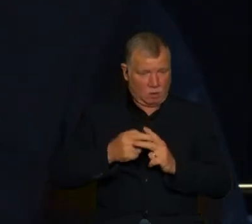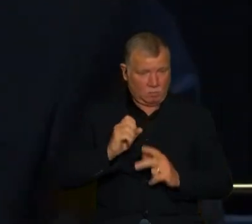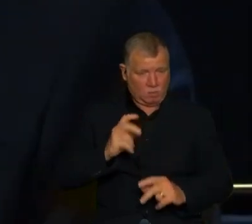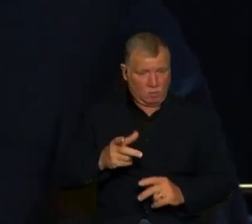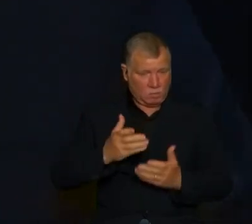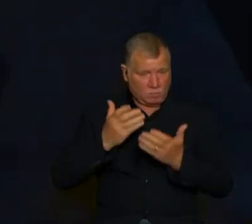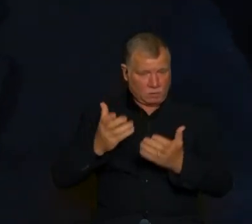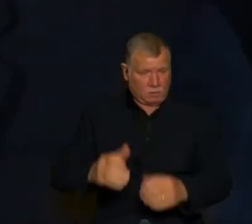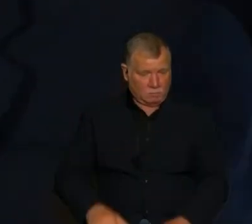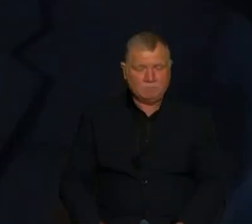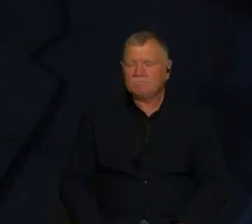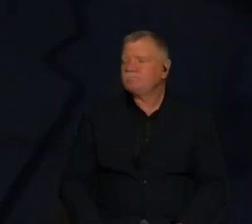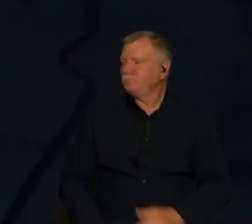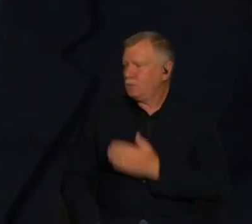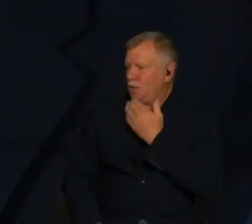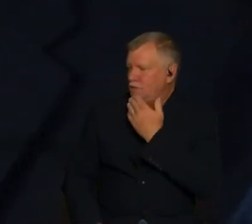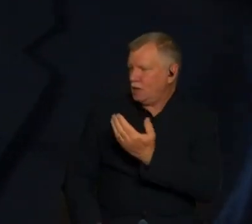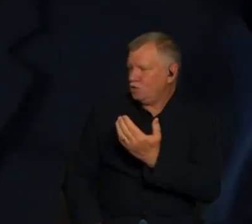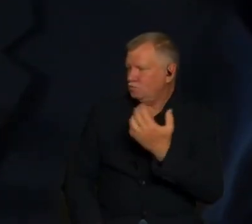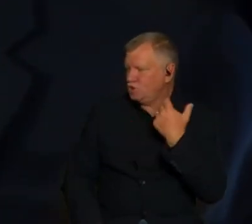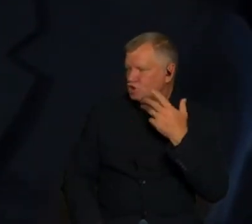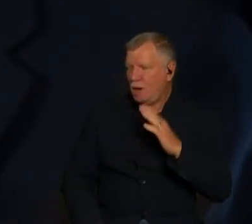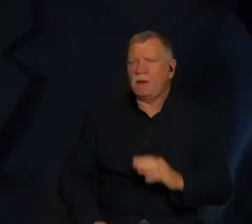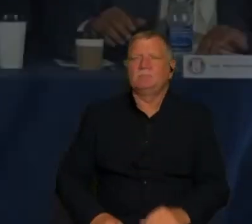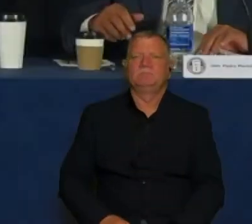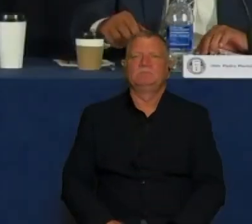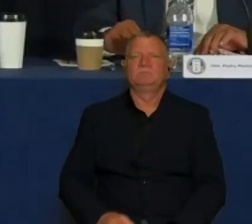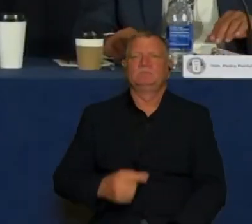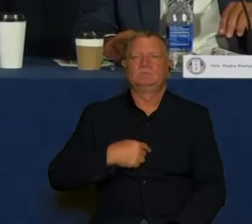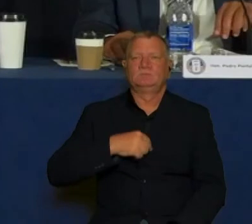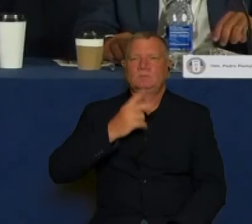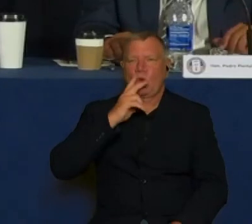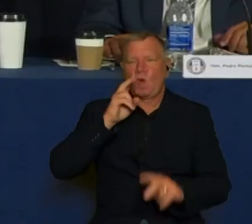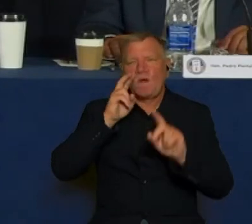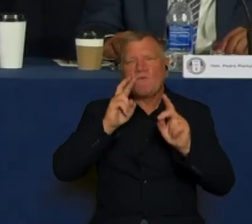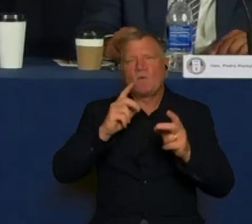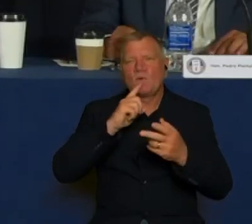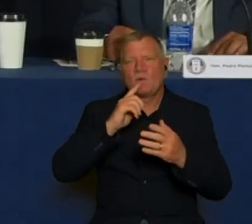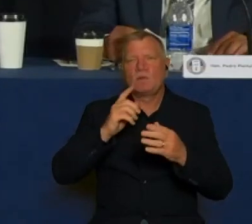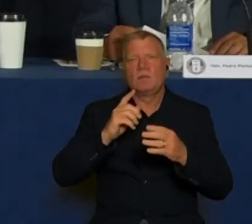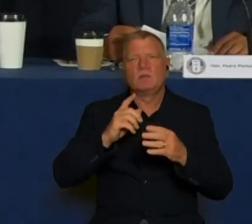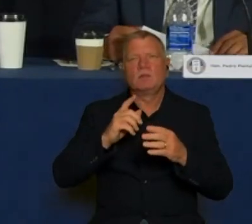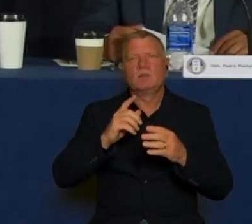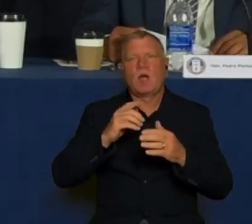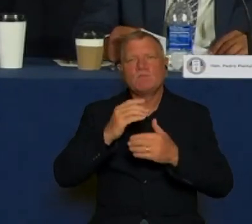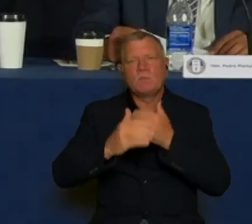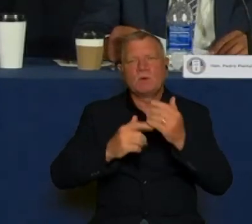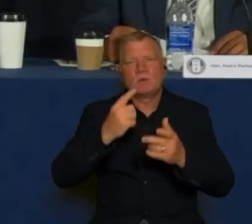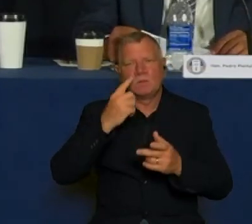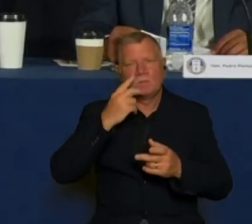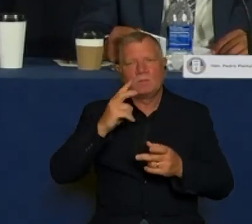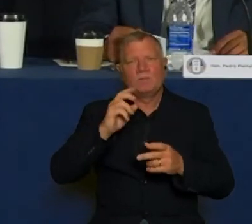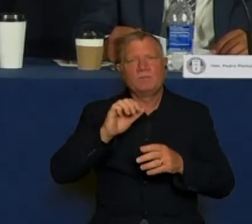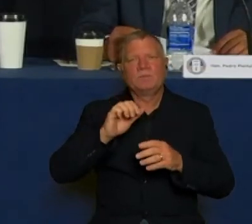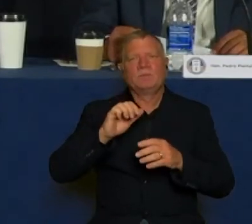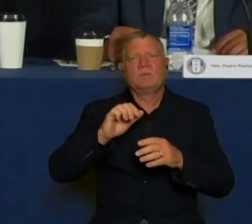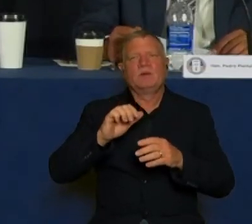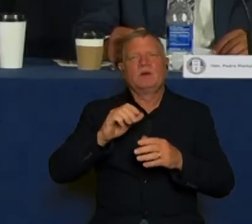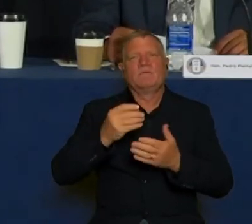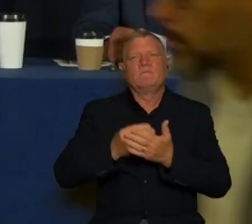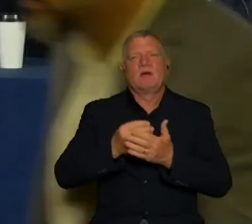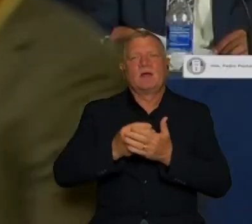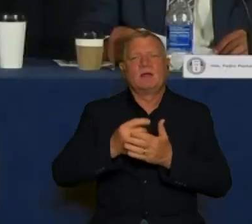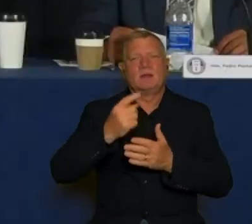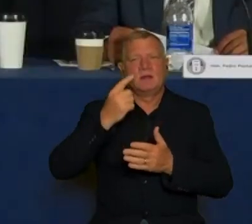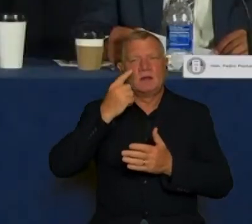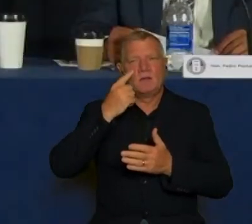the presentation. Thank you, Chairman. I'm looking forward to hearing about the progress that has happened in establishing and funding the